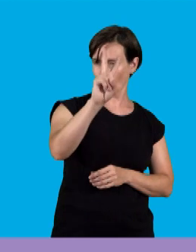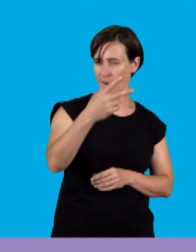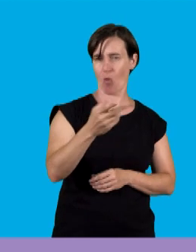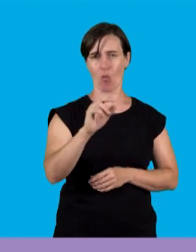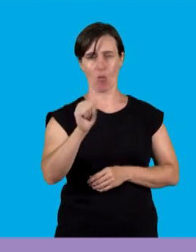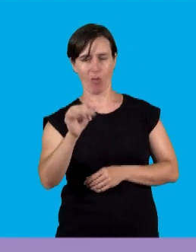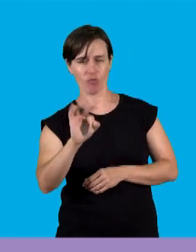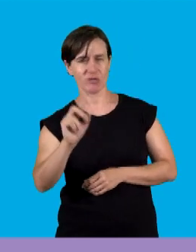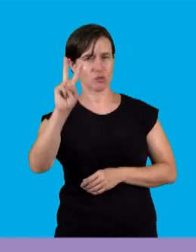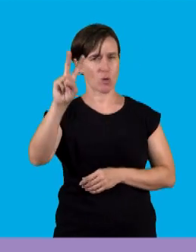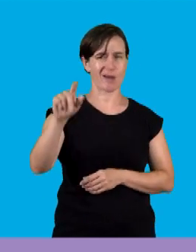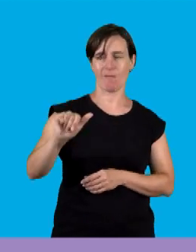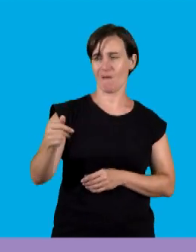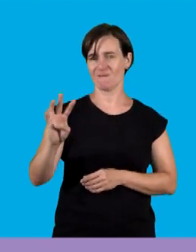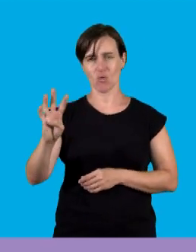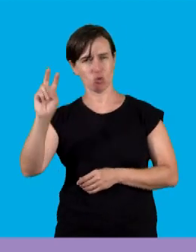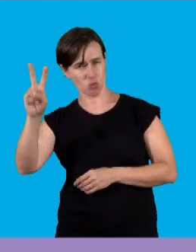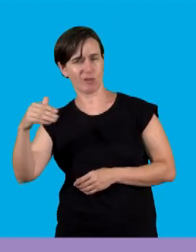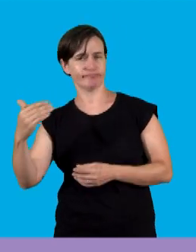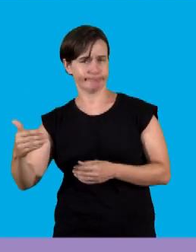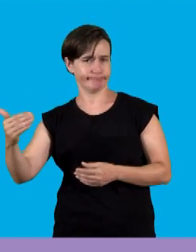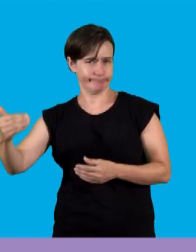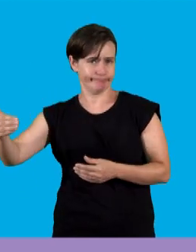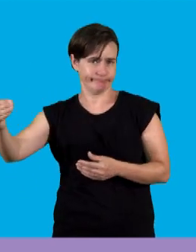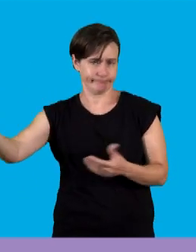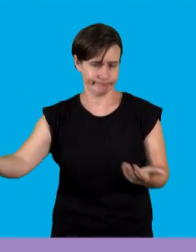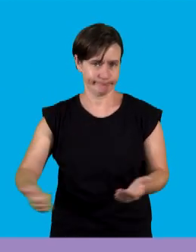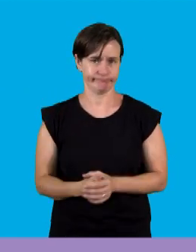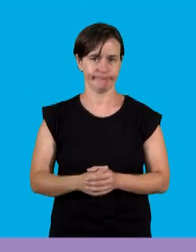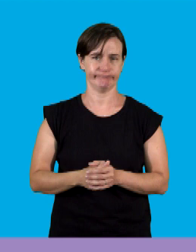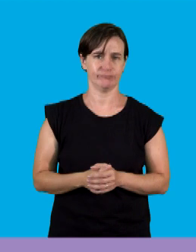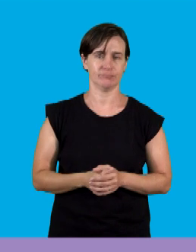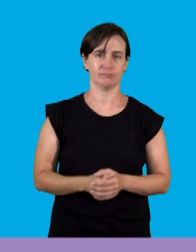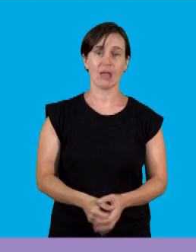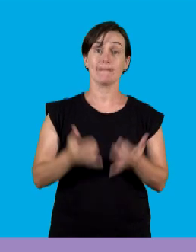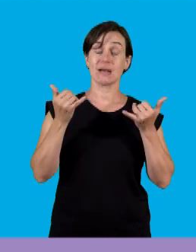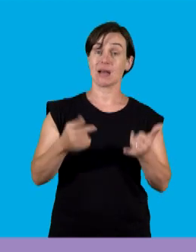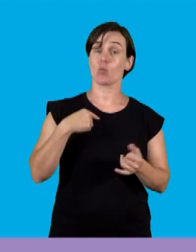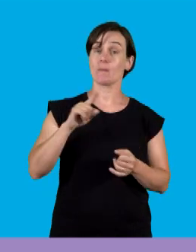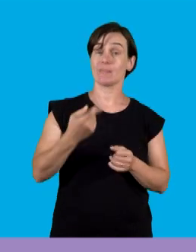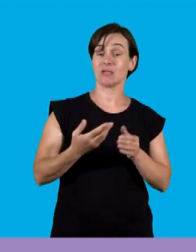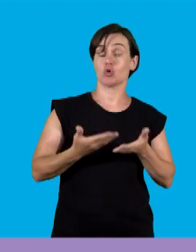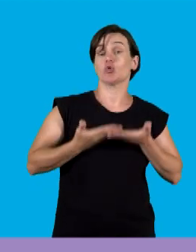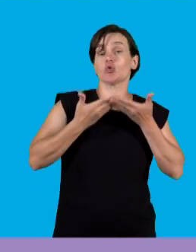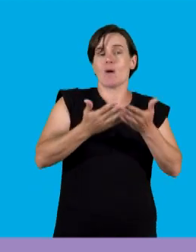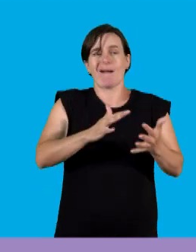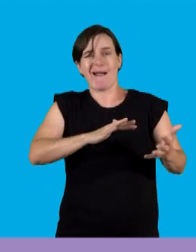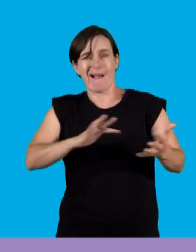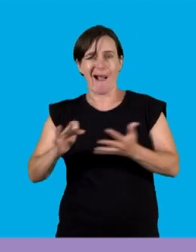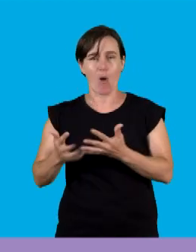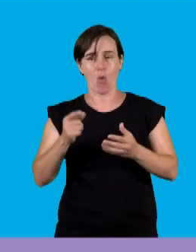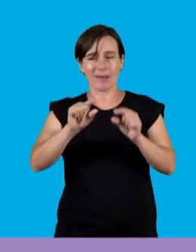squared and 3 squared and 4 squared and so forth. But now we need to represent this